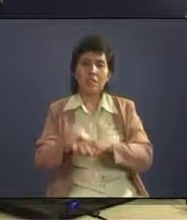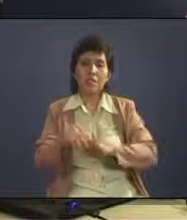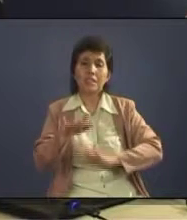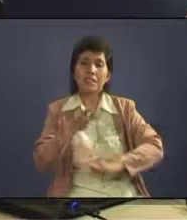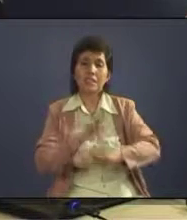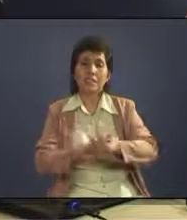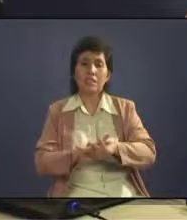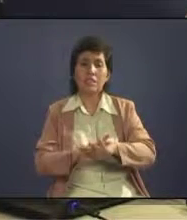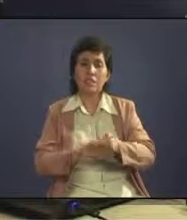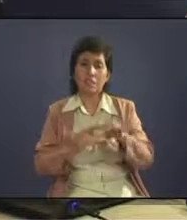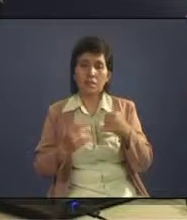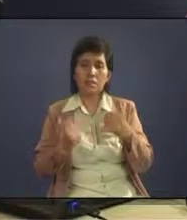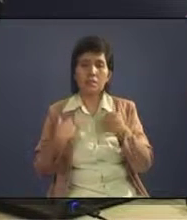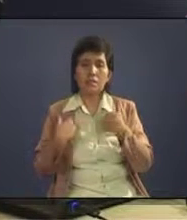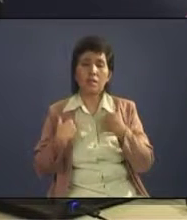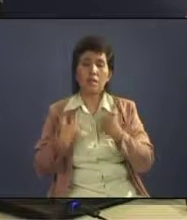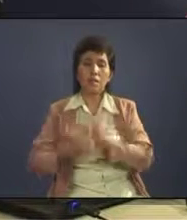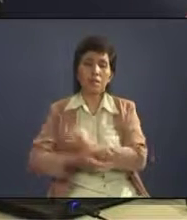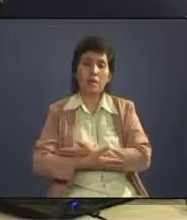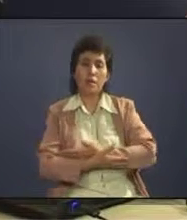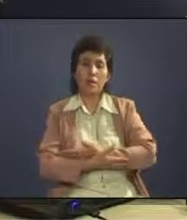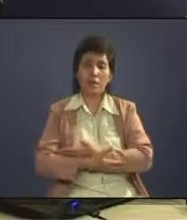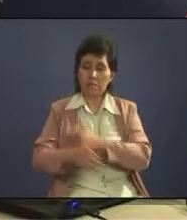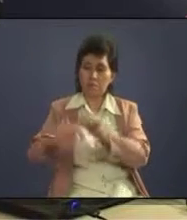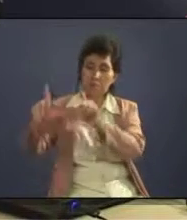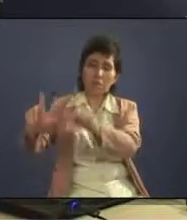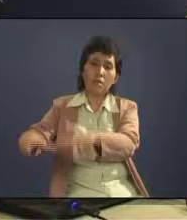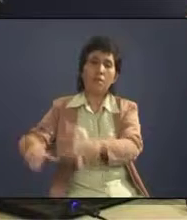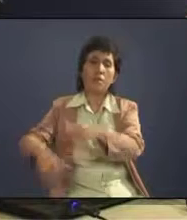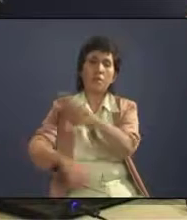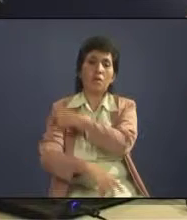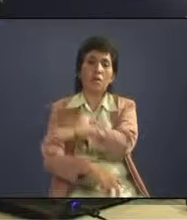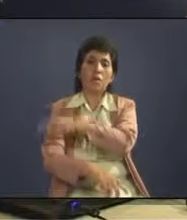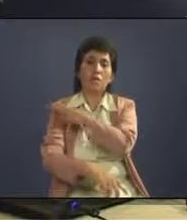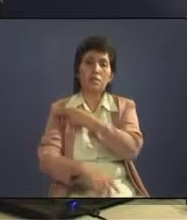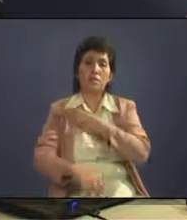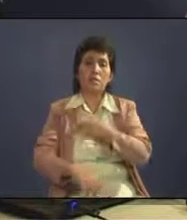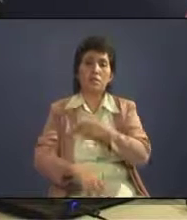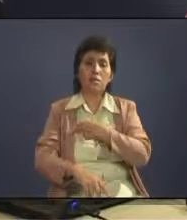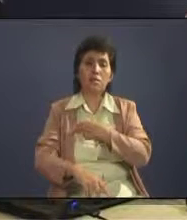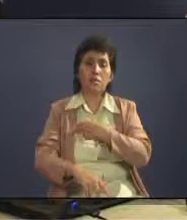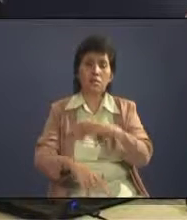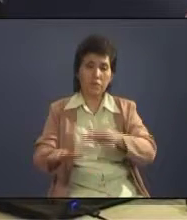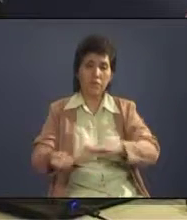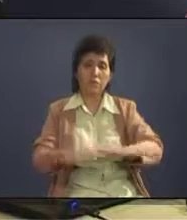there was one baby who was left in the hospital or in a childcare center